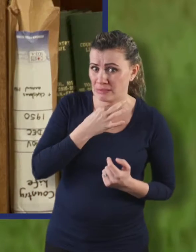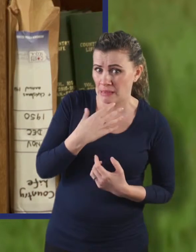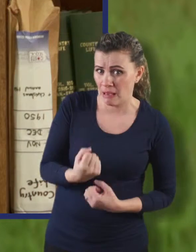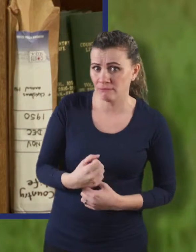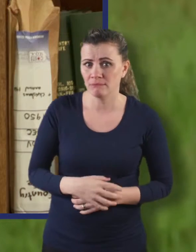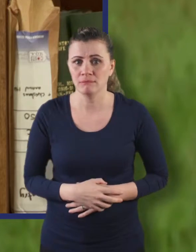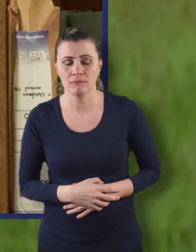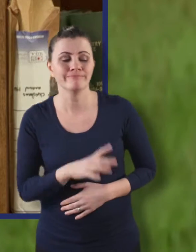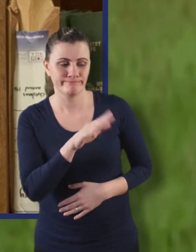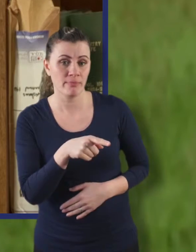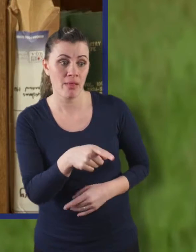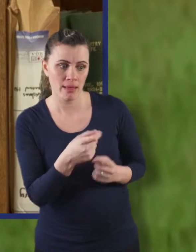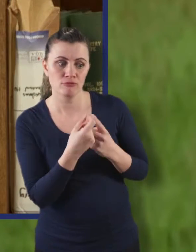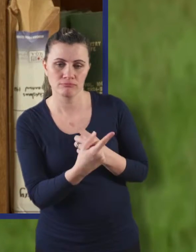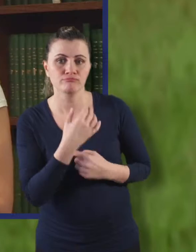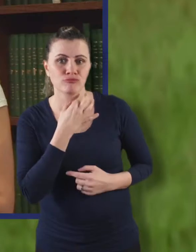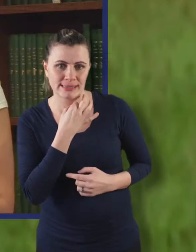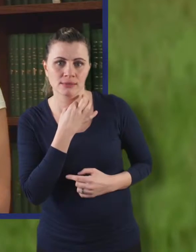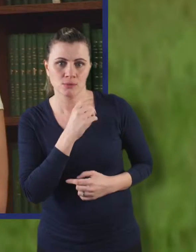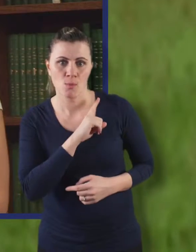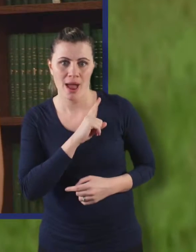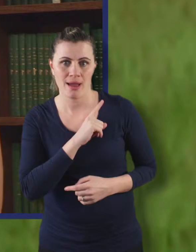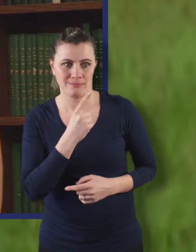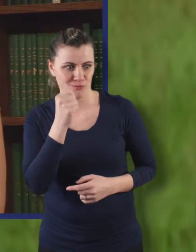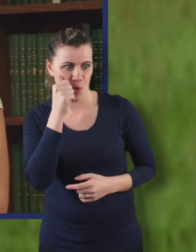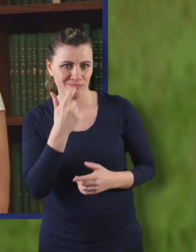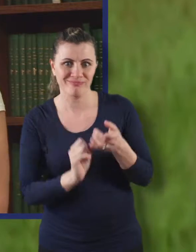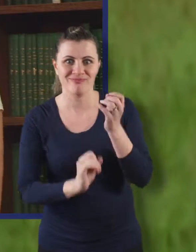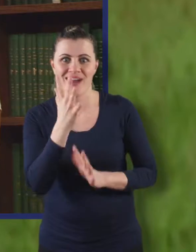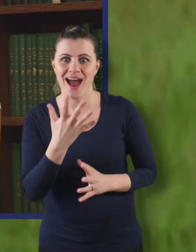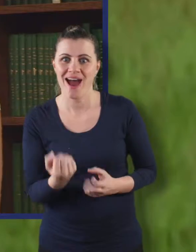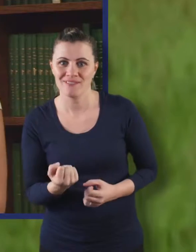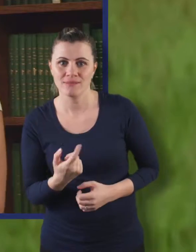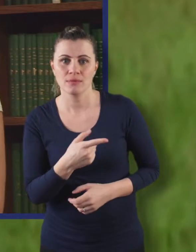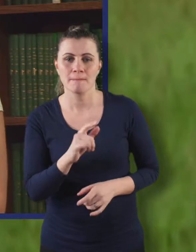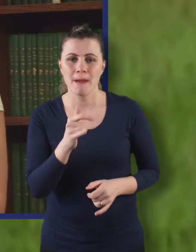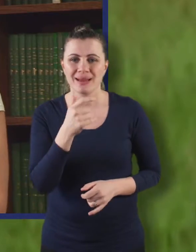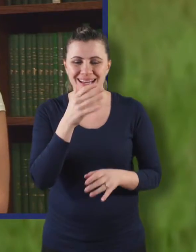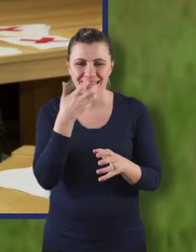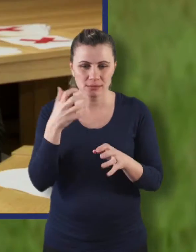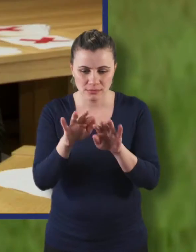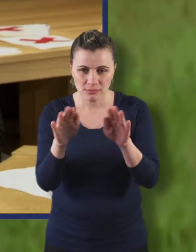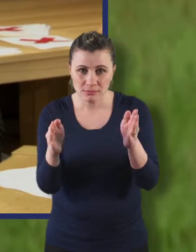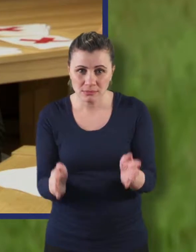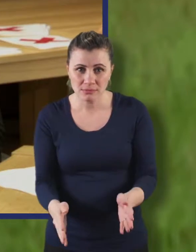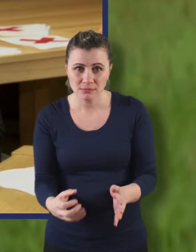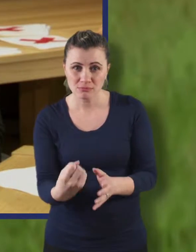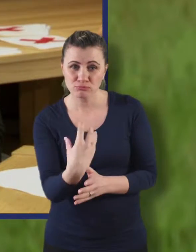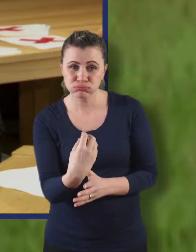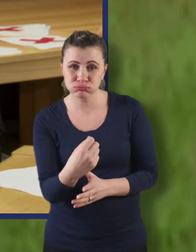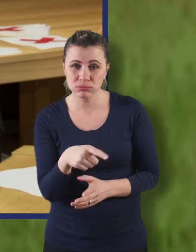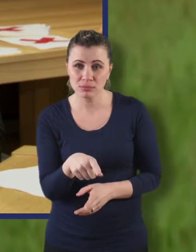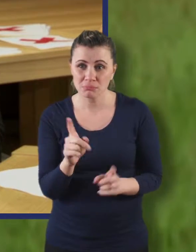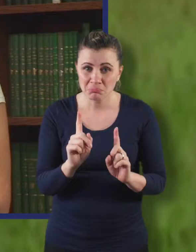What about a kitchen or a workshop nearby? Yes, those spaces automatically are at higher risk of fire. A portable heater might